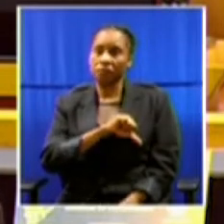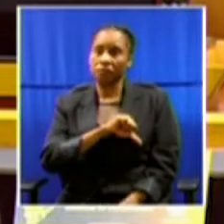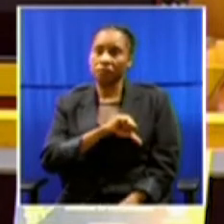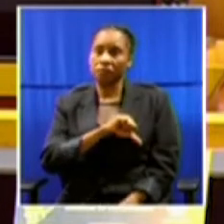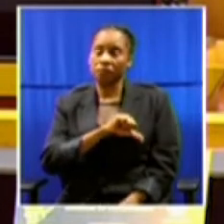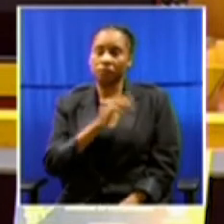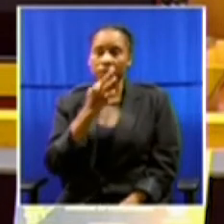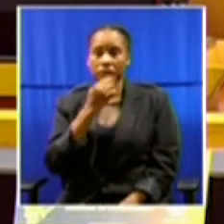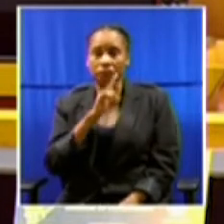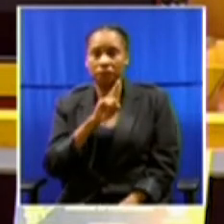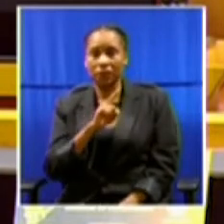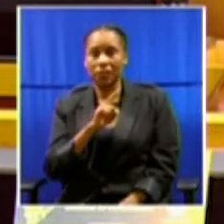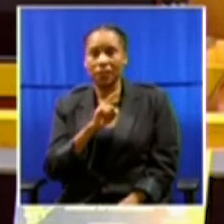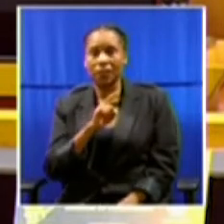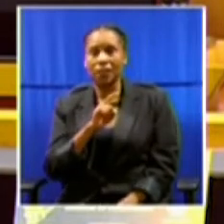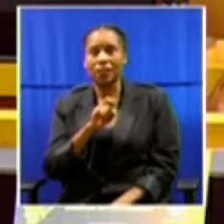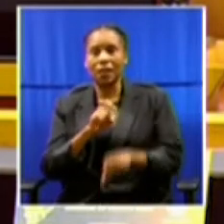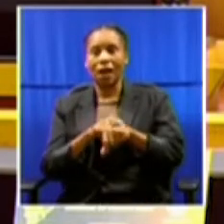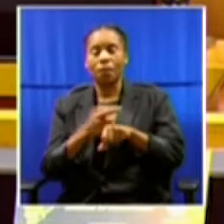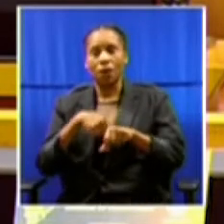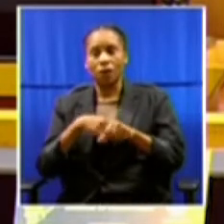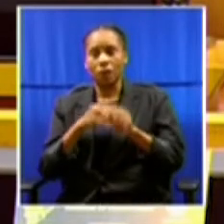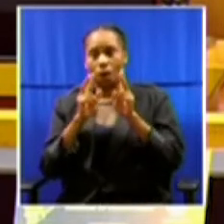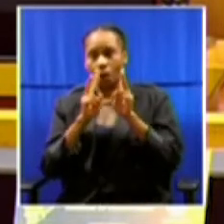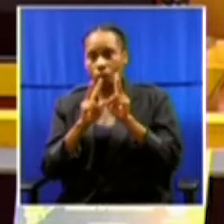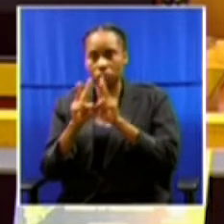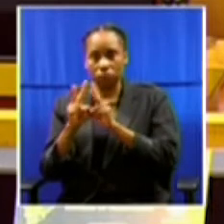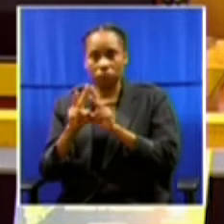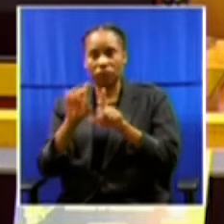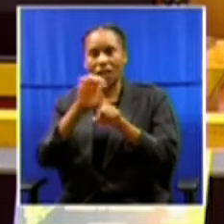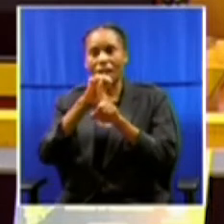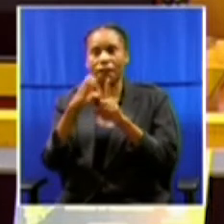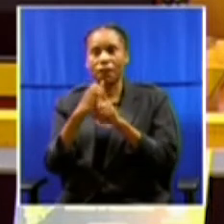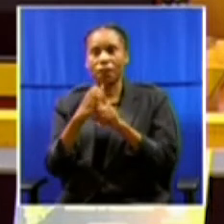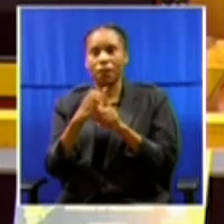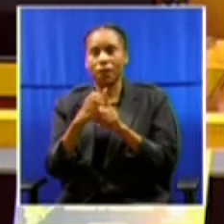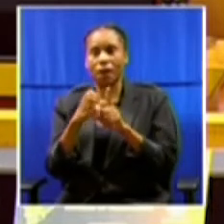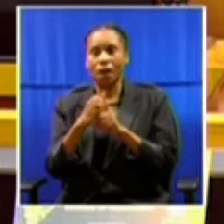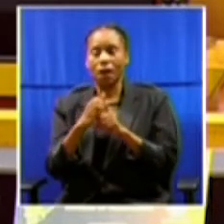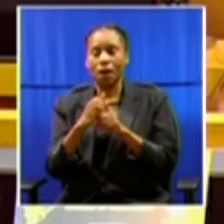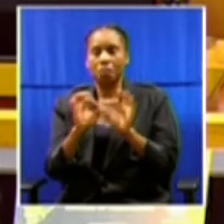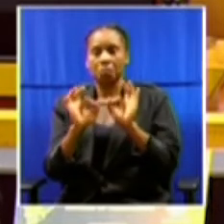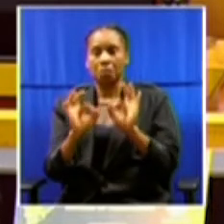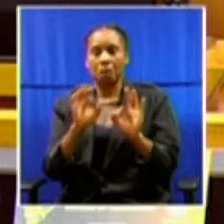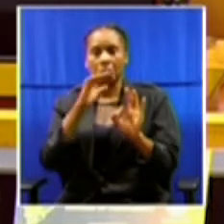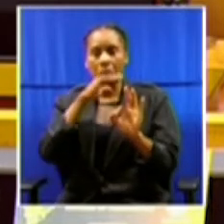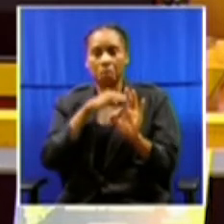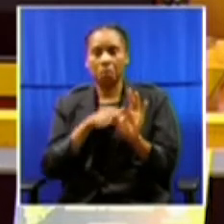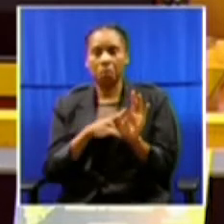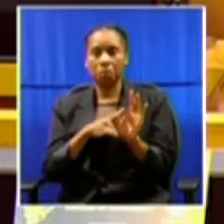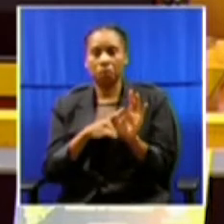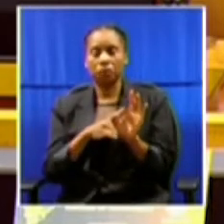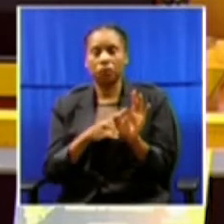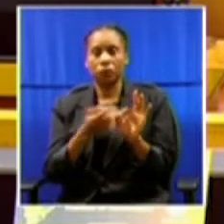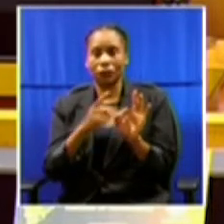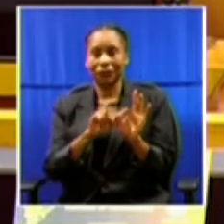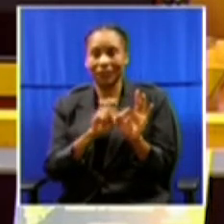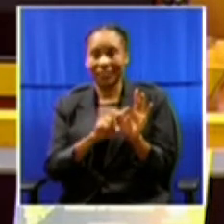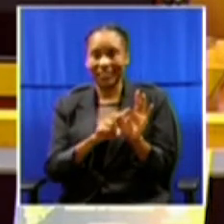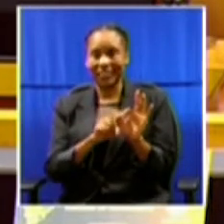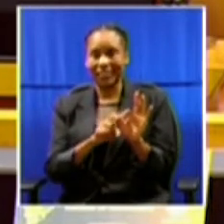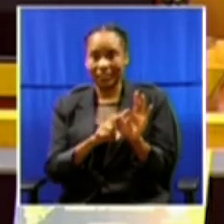for us to look at the environmental unsuitability of the